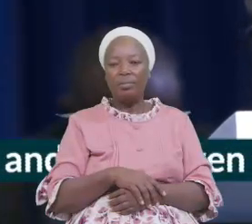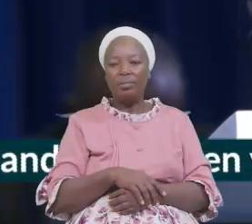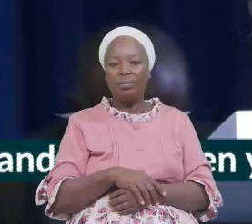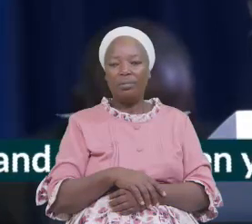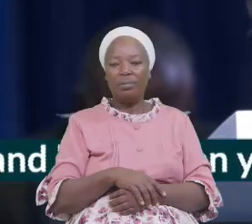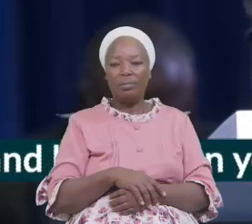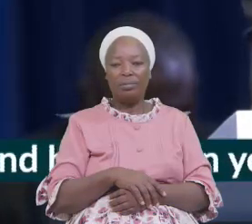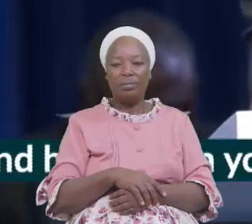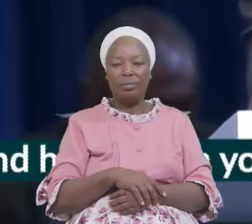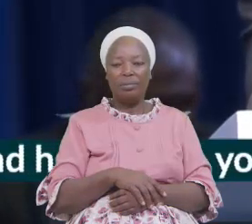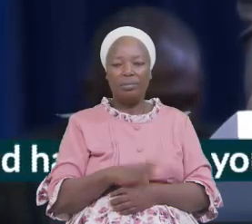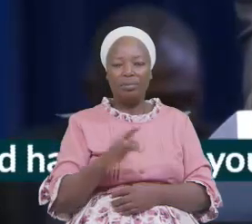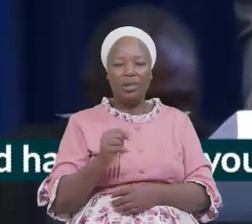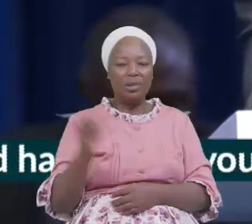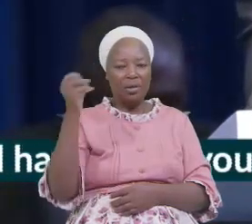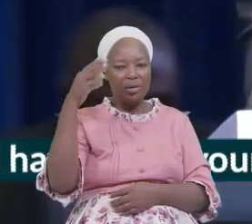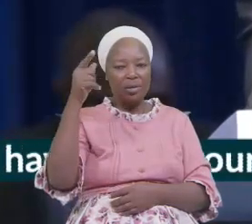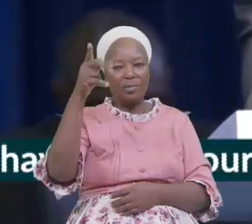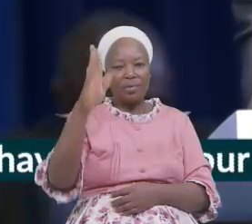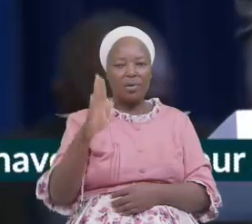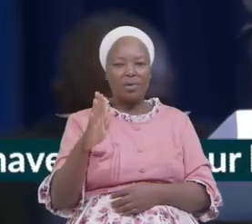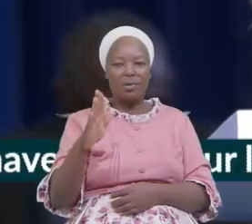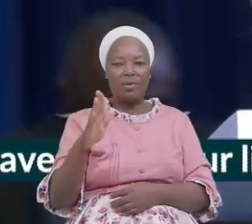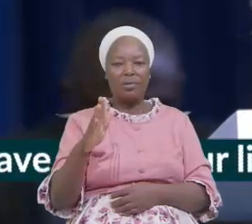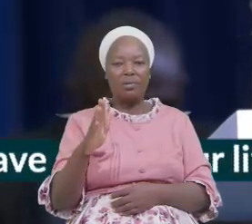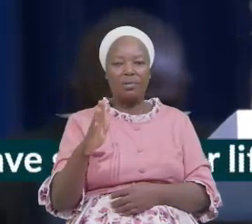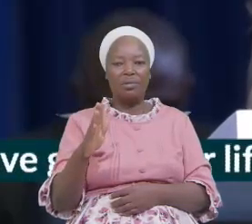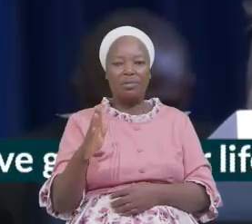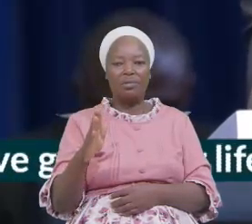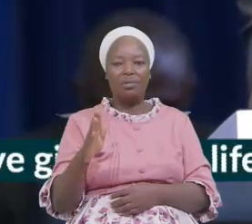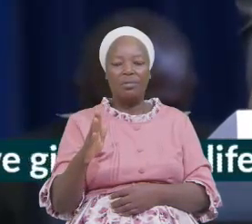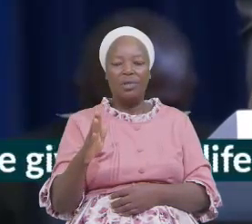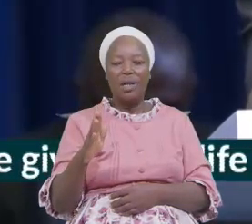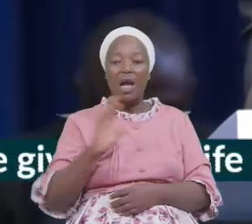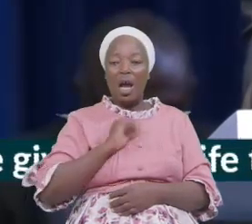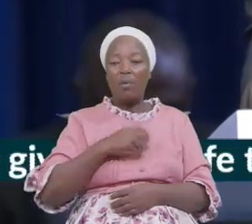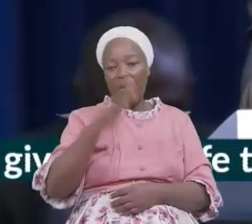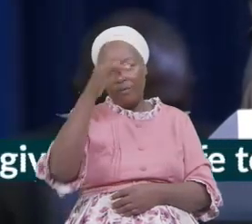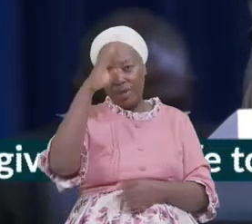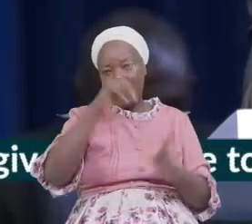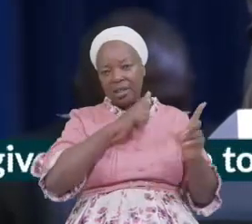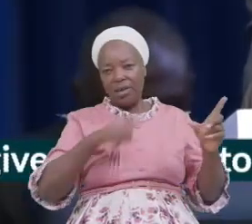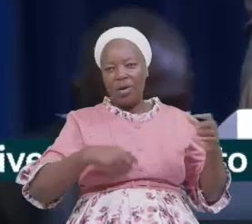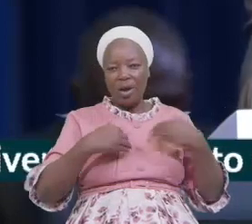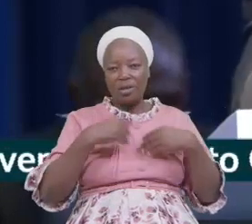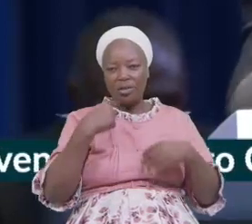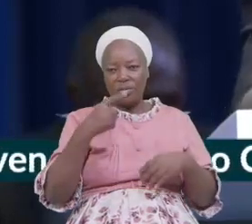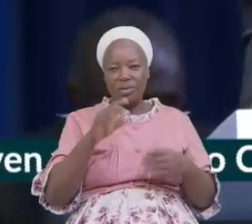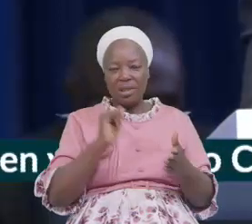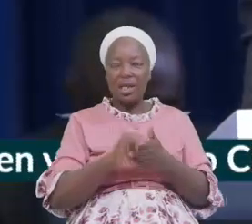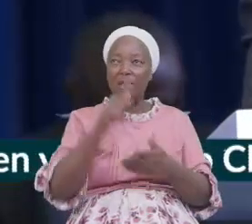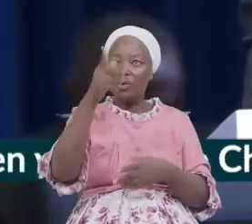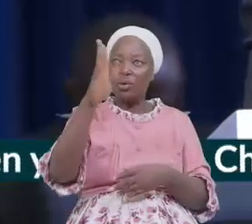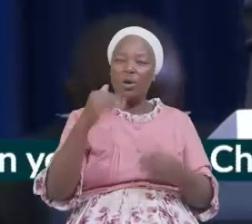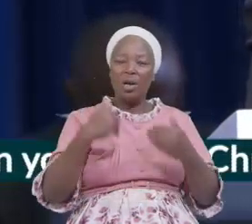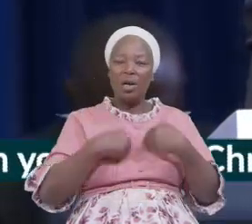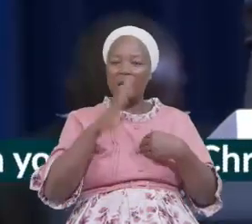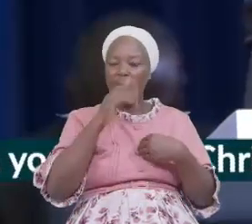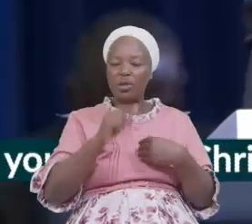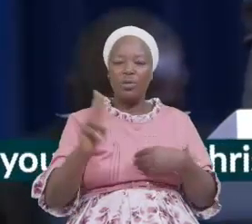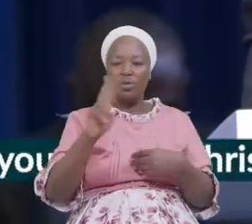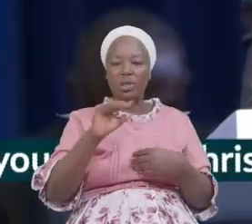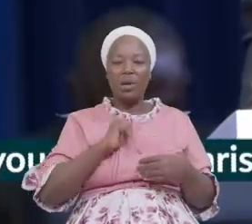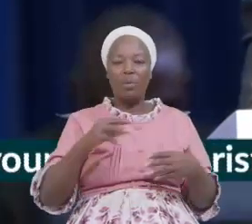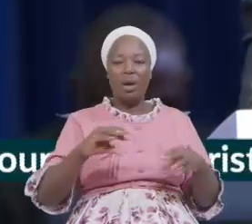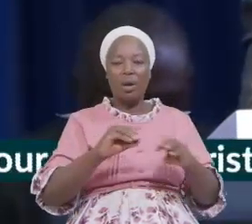By the grace of God, as I've already told you, God has been using our convener